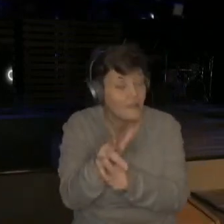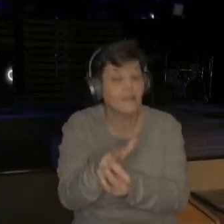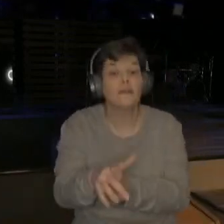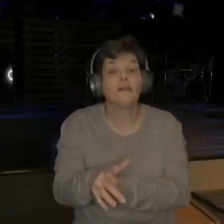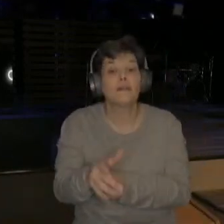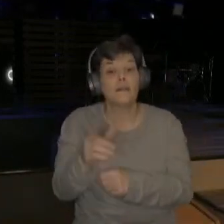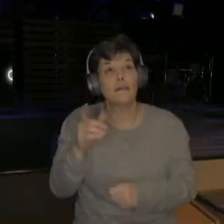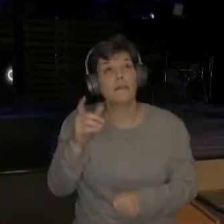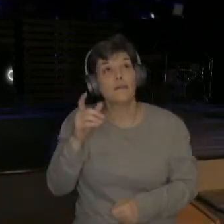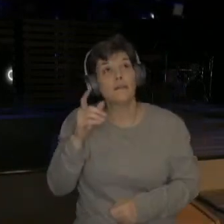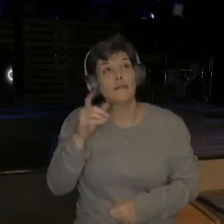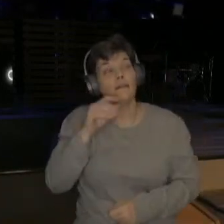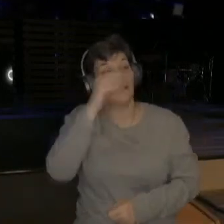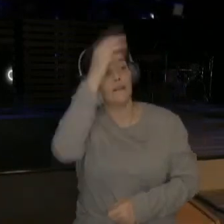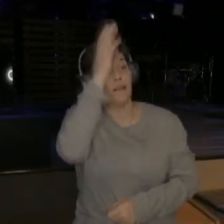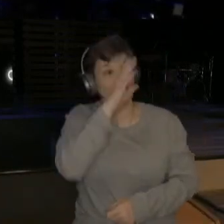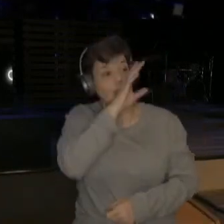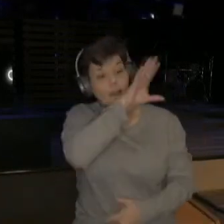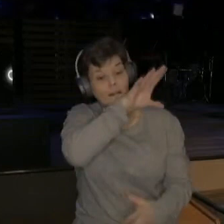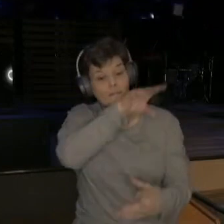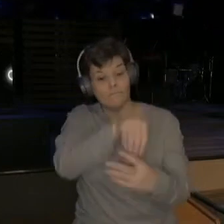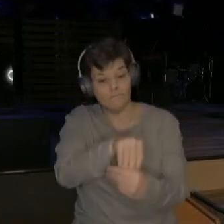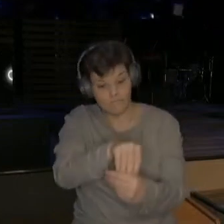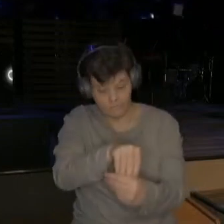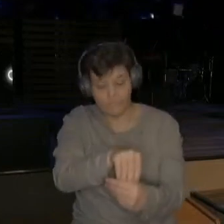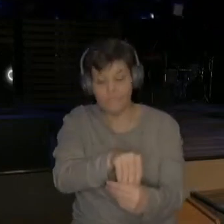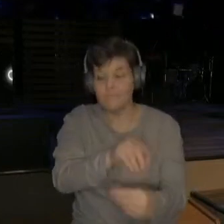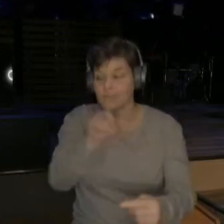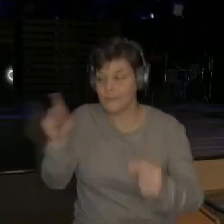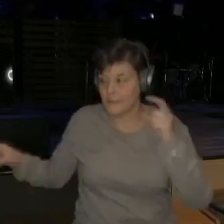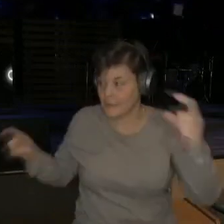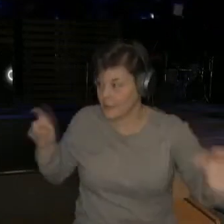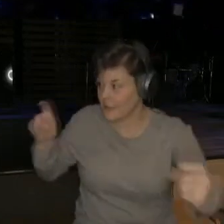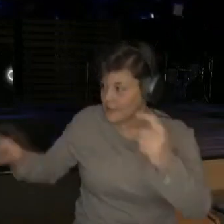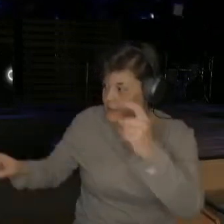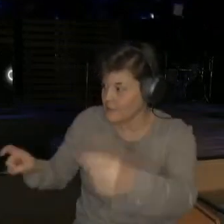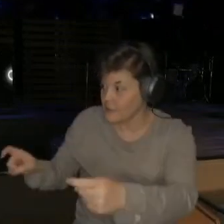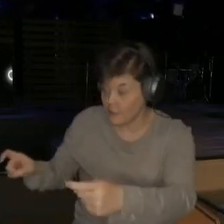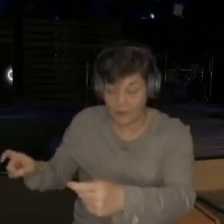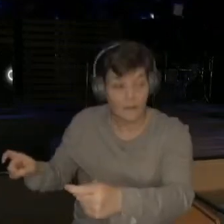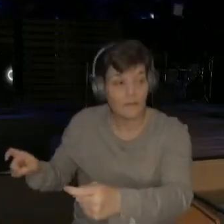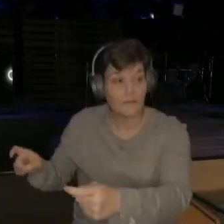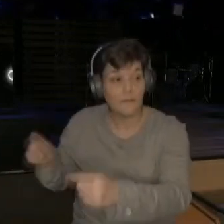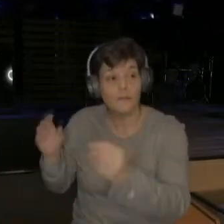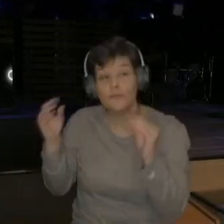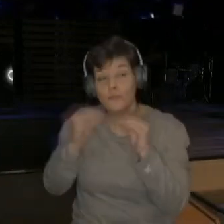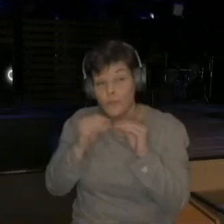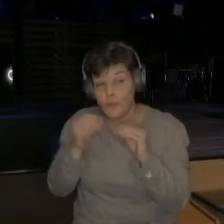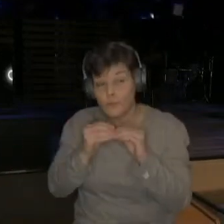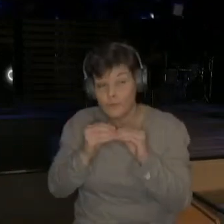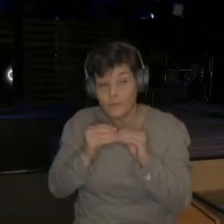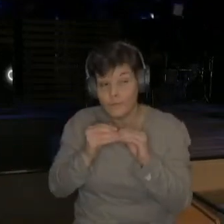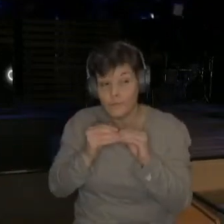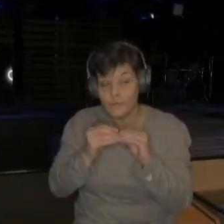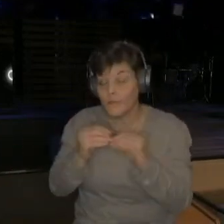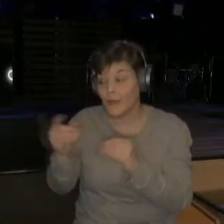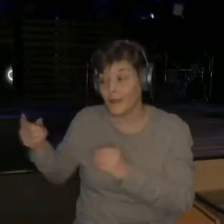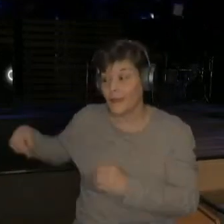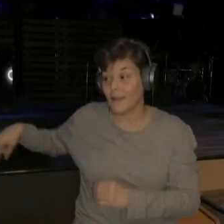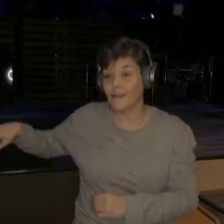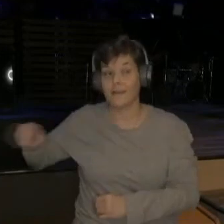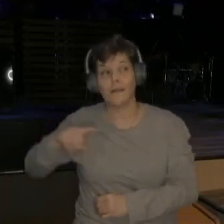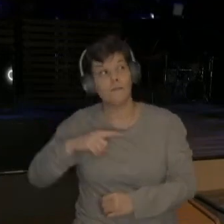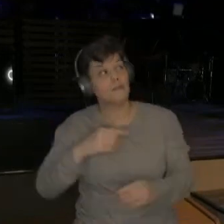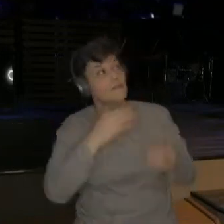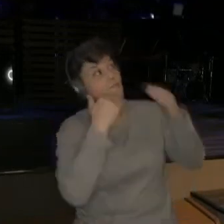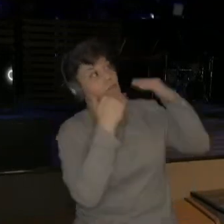in need, it causes many to give thanks to God. With God, like the